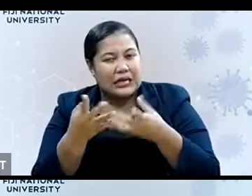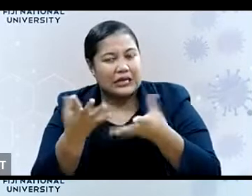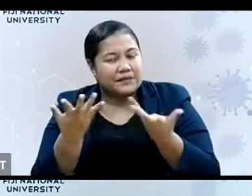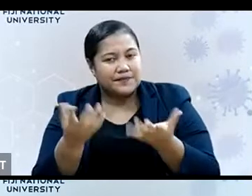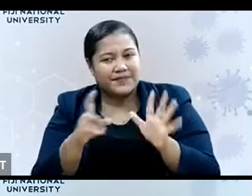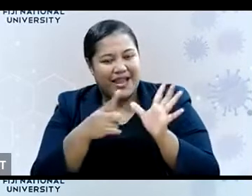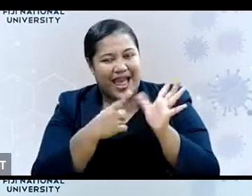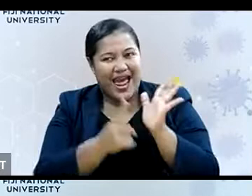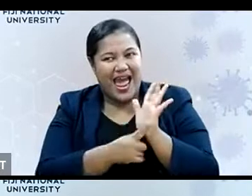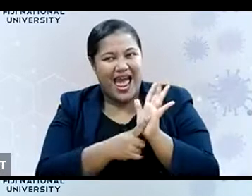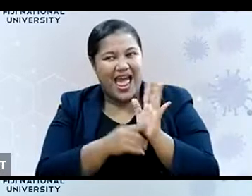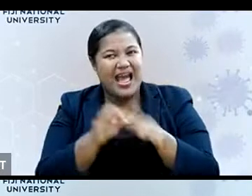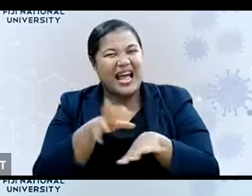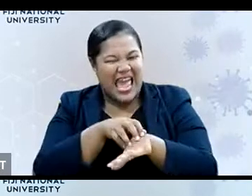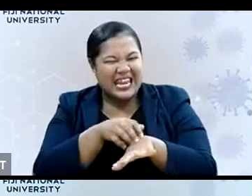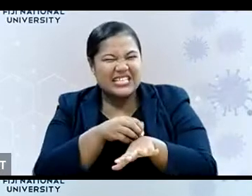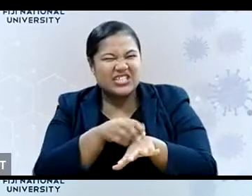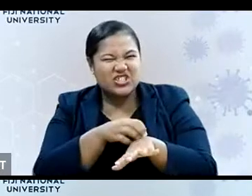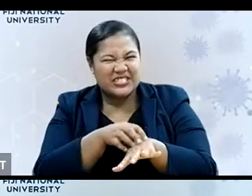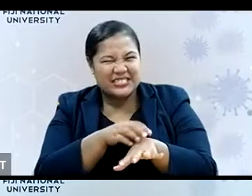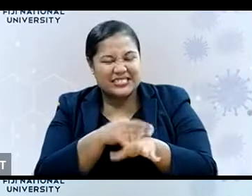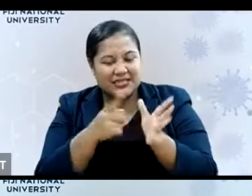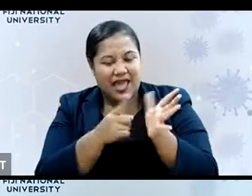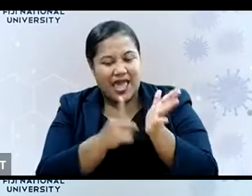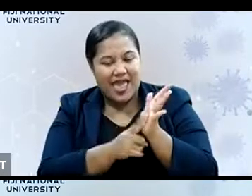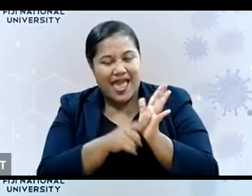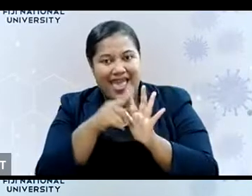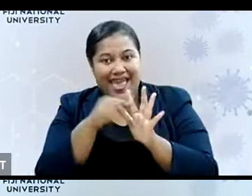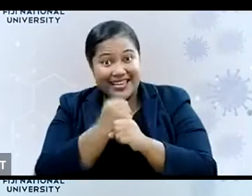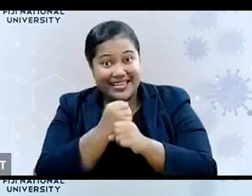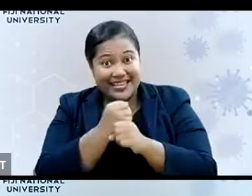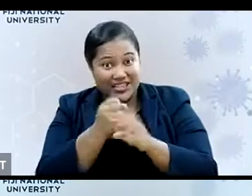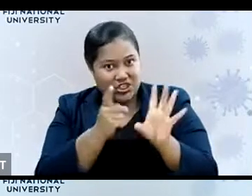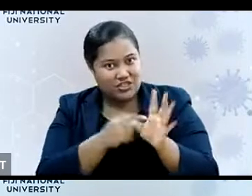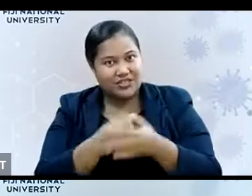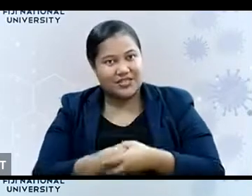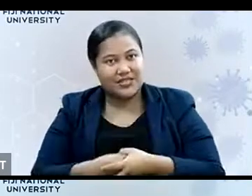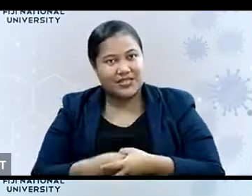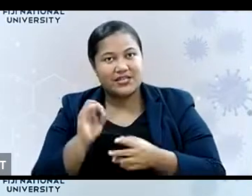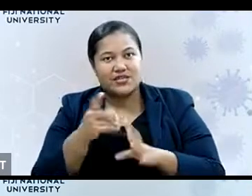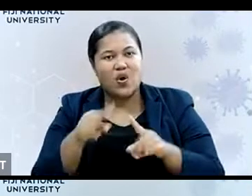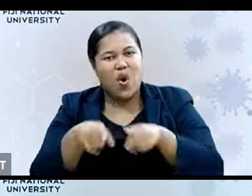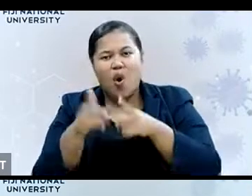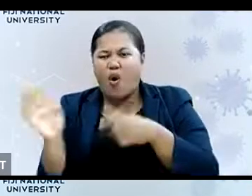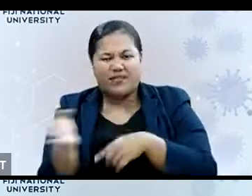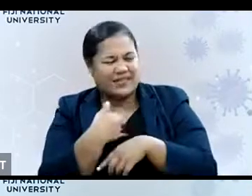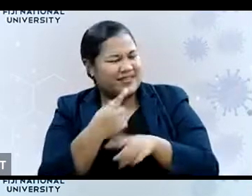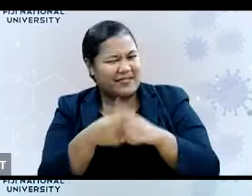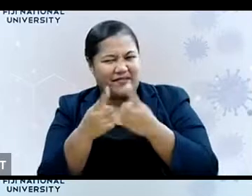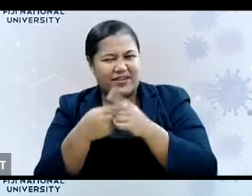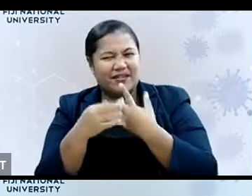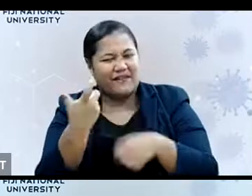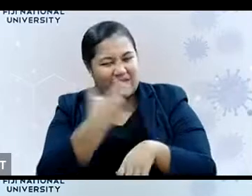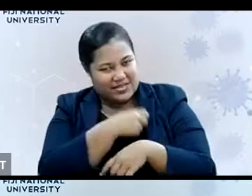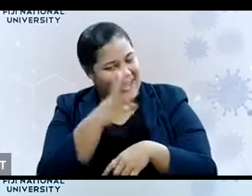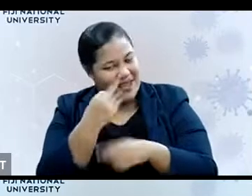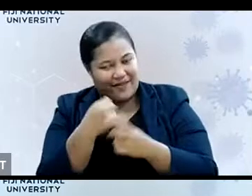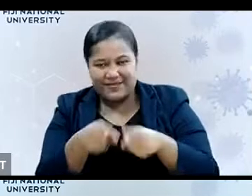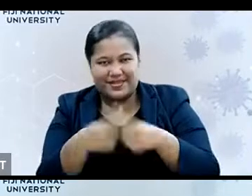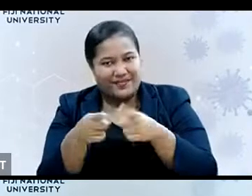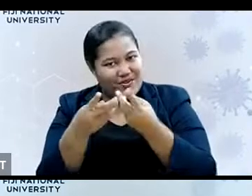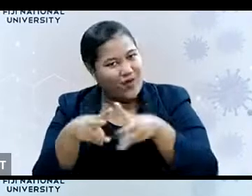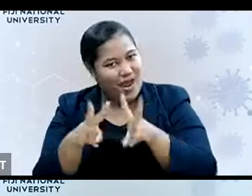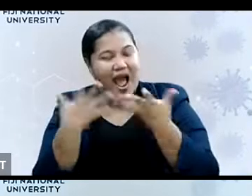I guess the good news about that is all vaccinators are trained to recognize this and to be able to treat it effectively. And